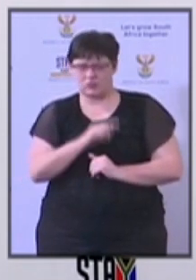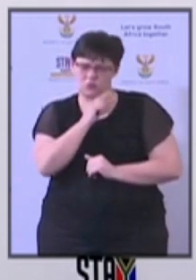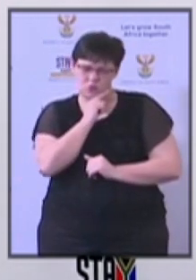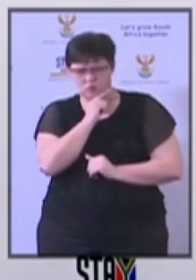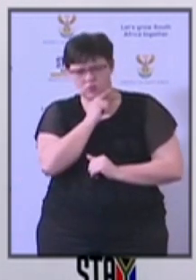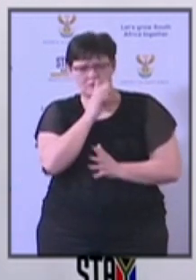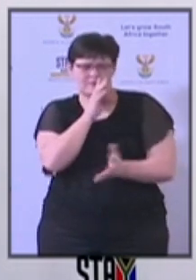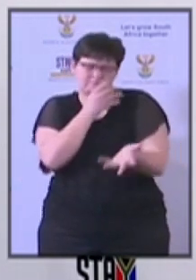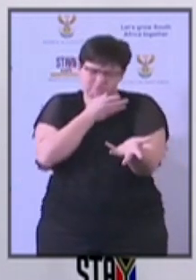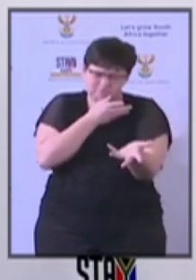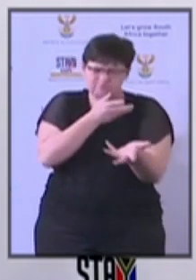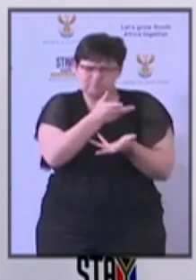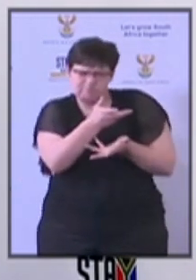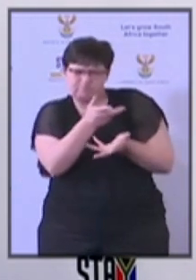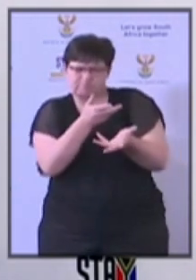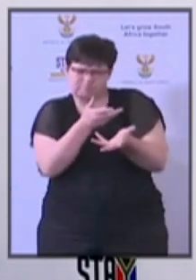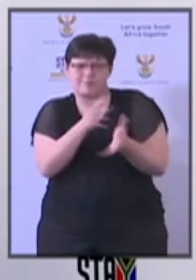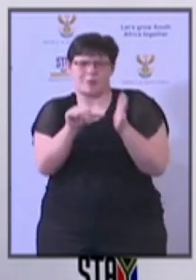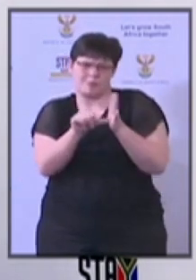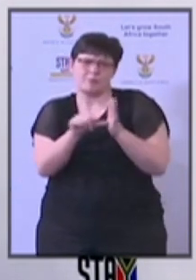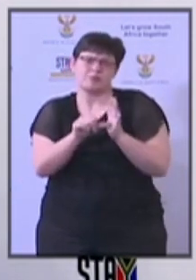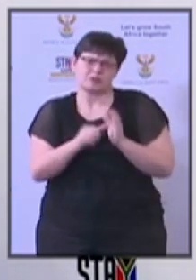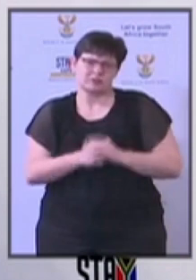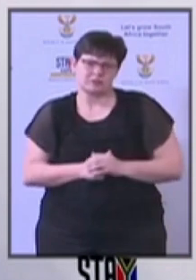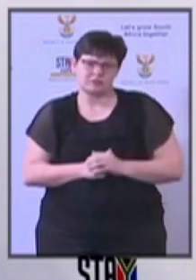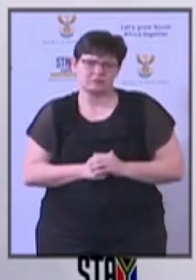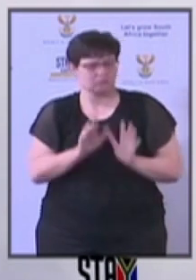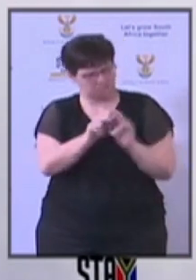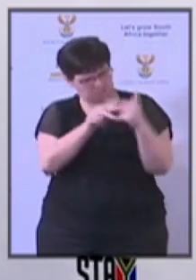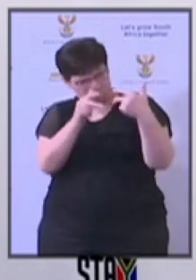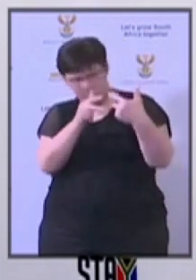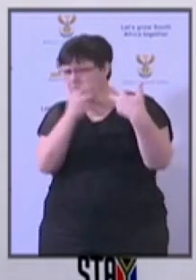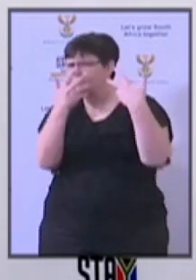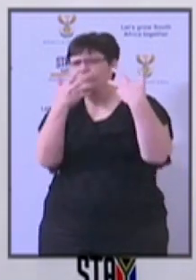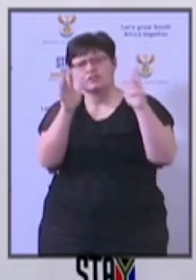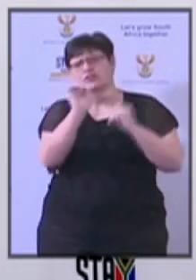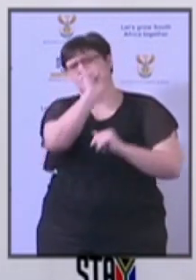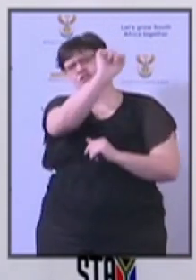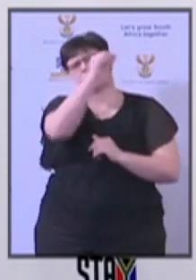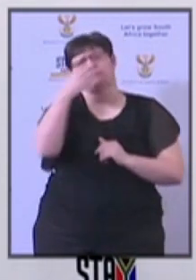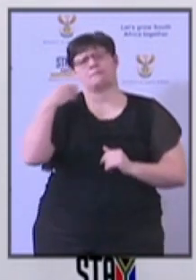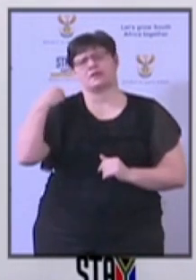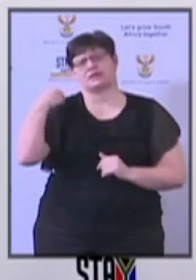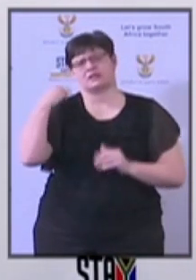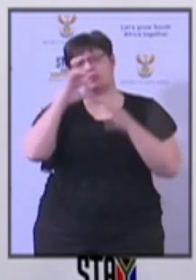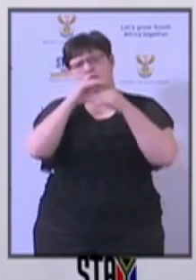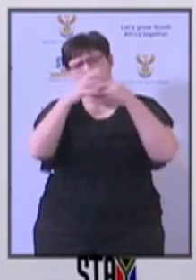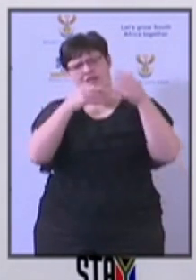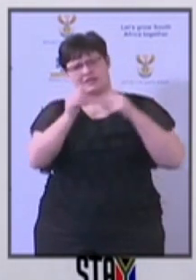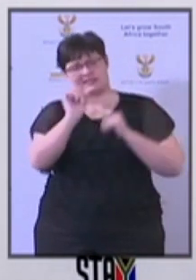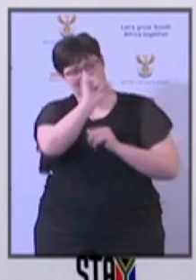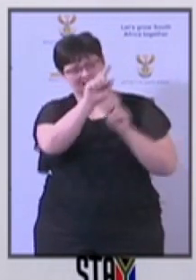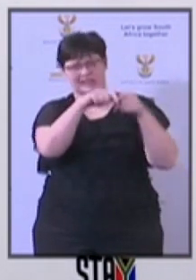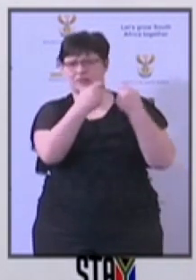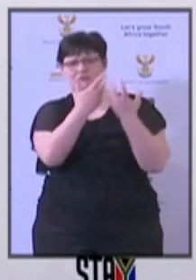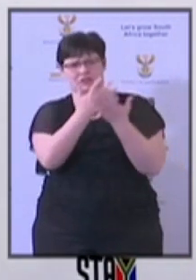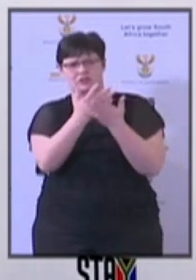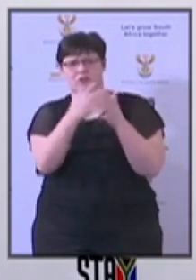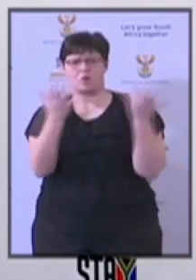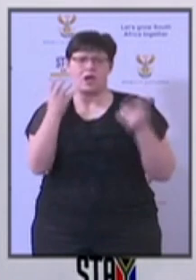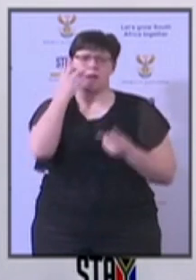with them. We have already had a virtual meeting with the Minister of Home Affairs and his team in